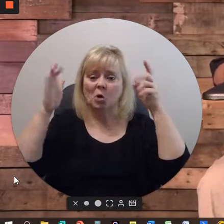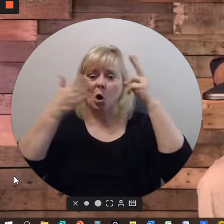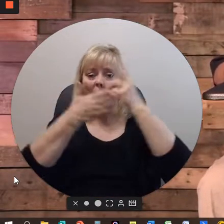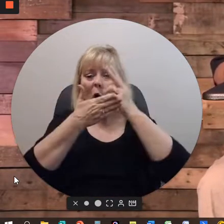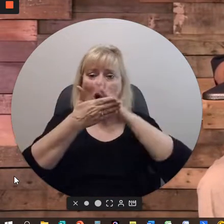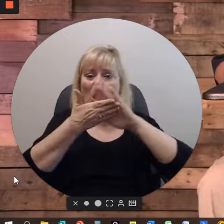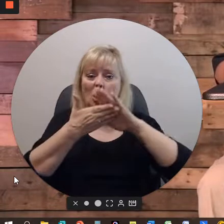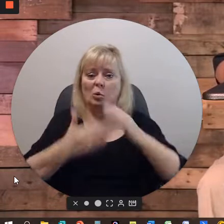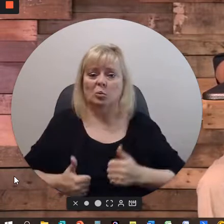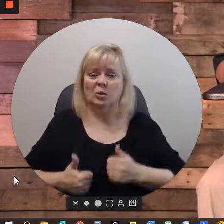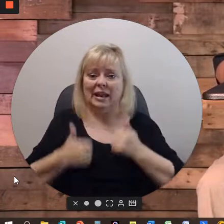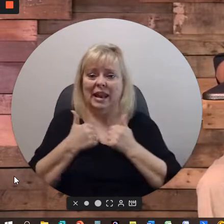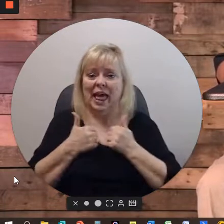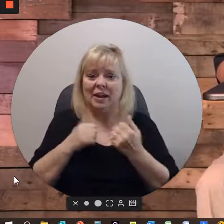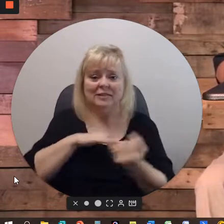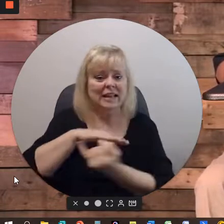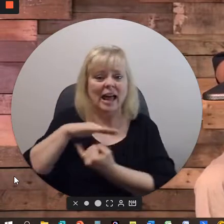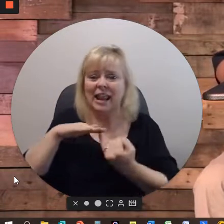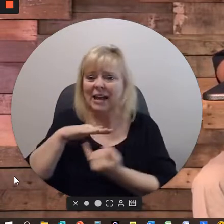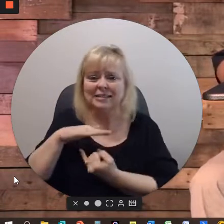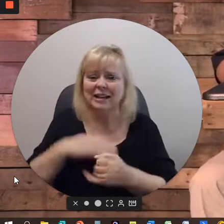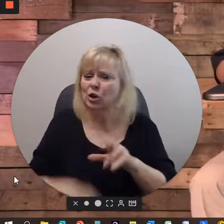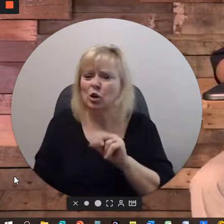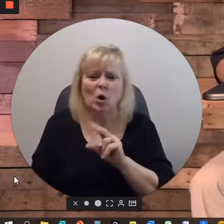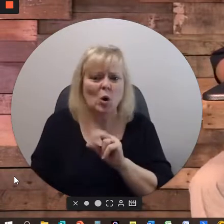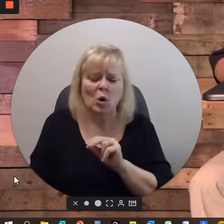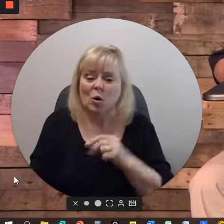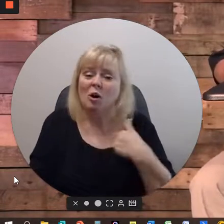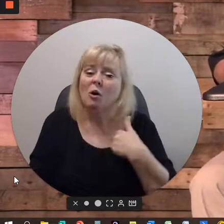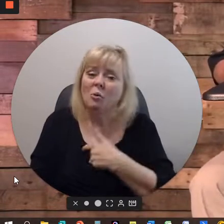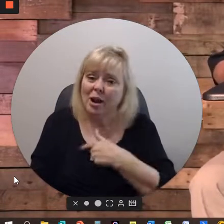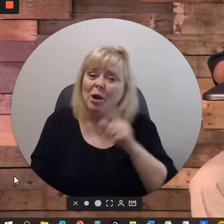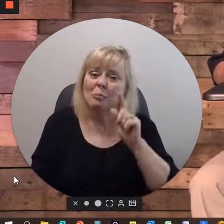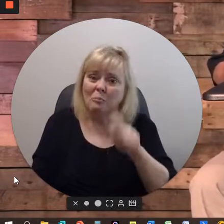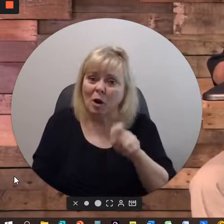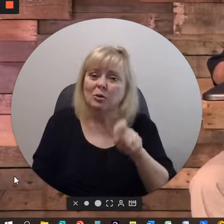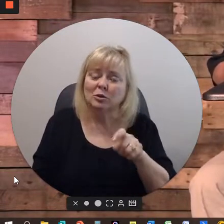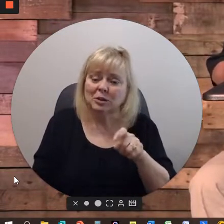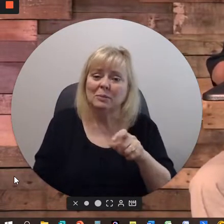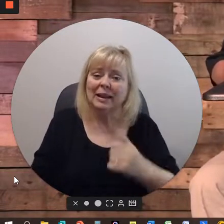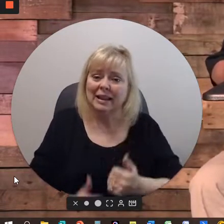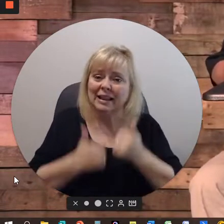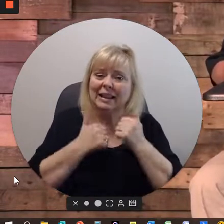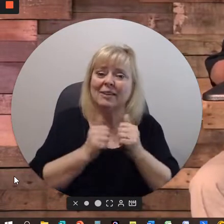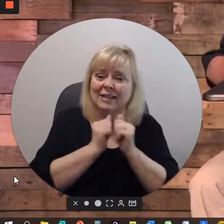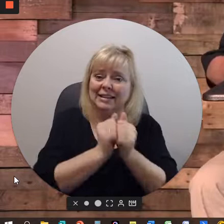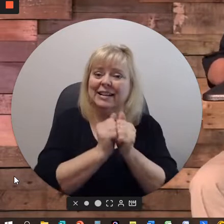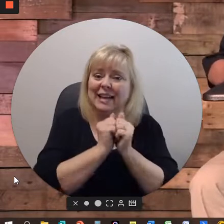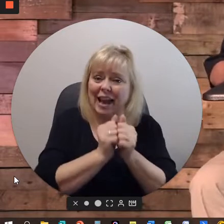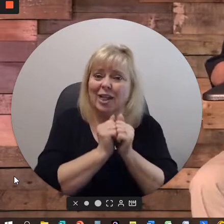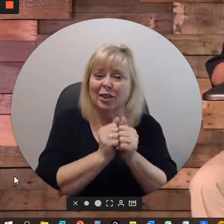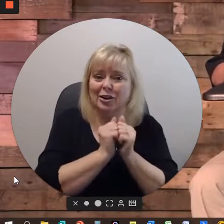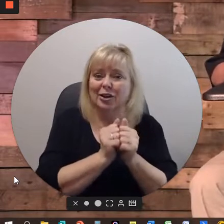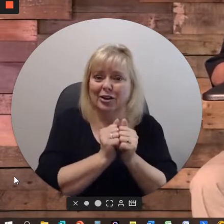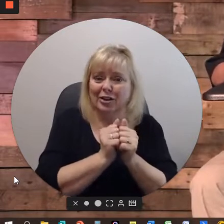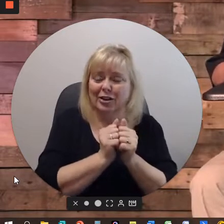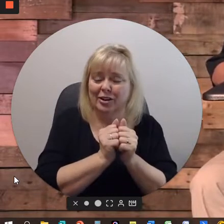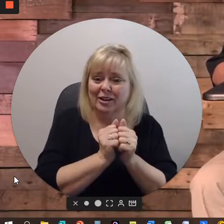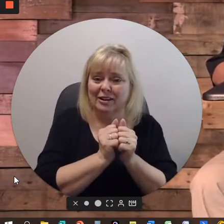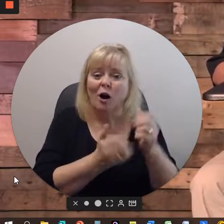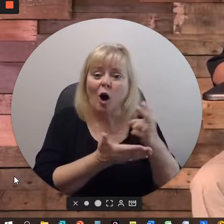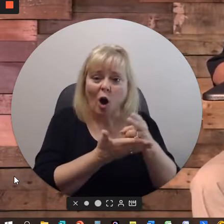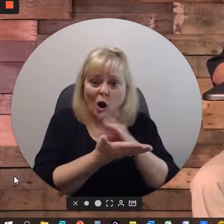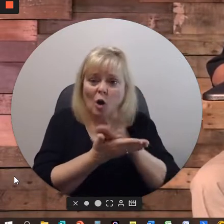in isolation. Rather, we are meant for life together, endeavoring to be holy and to love as